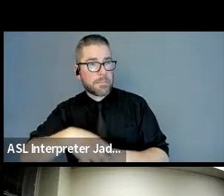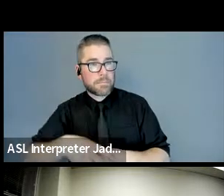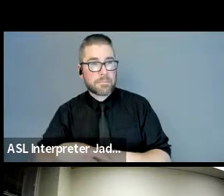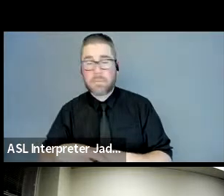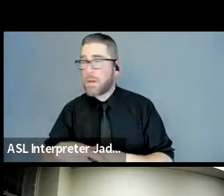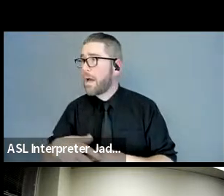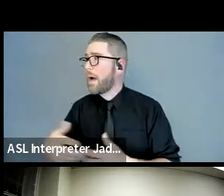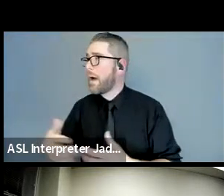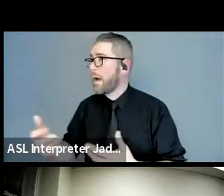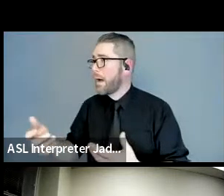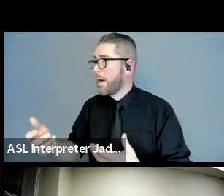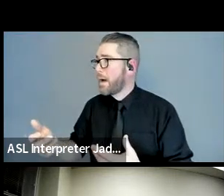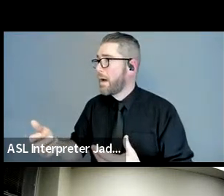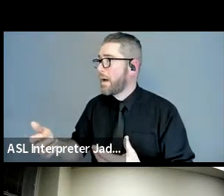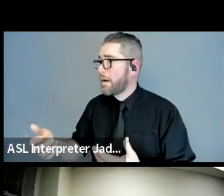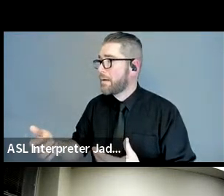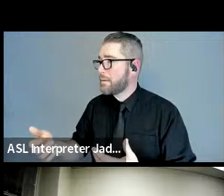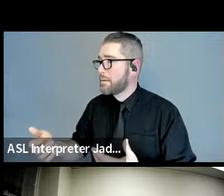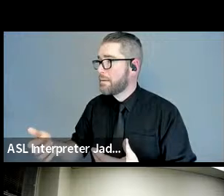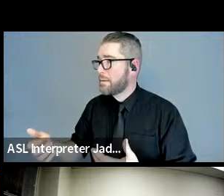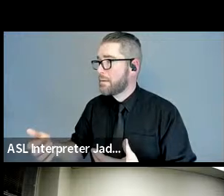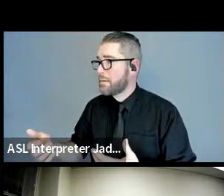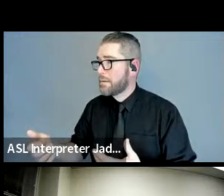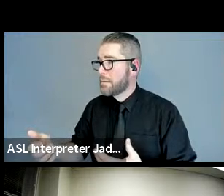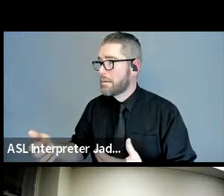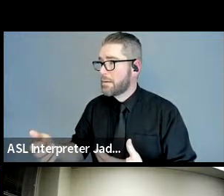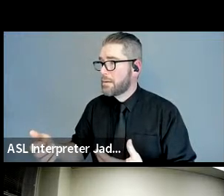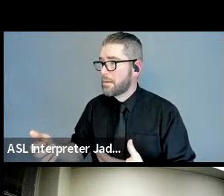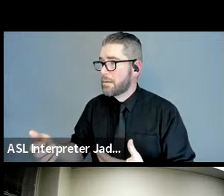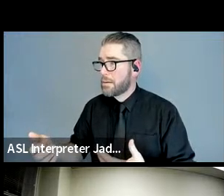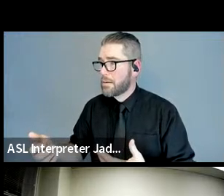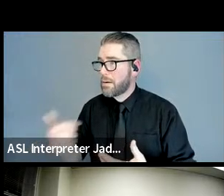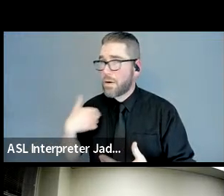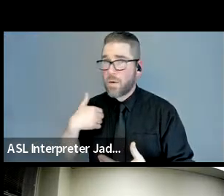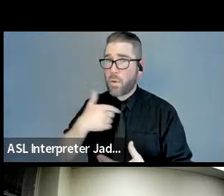Yeah, we're almost done though, aren't we? Or no?